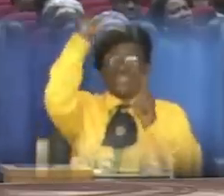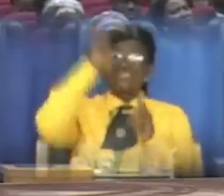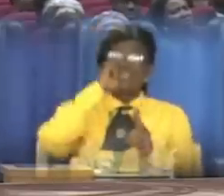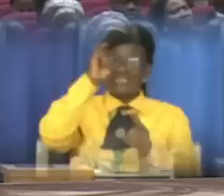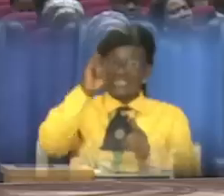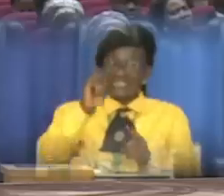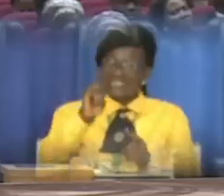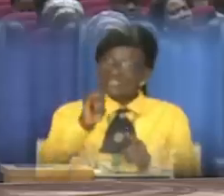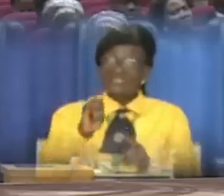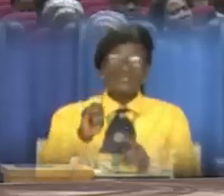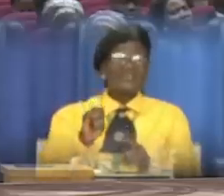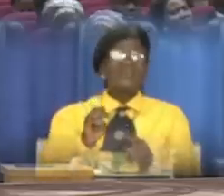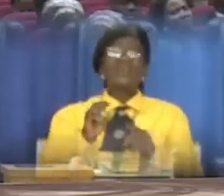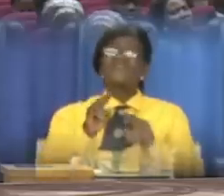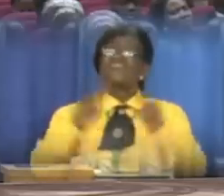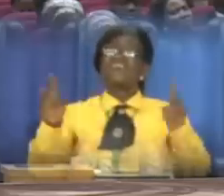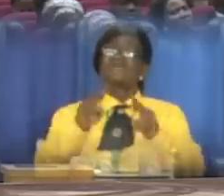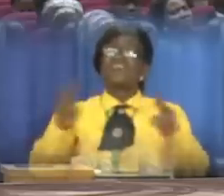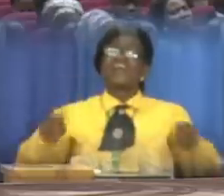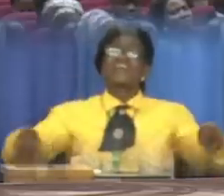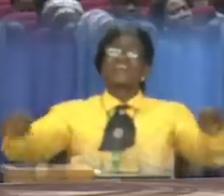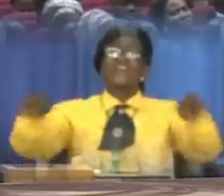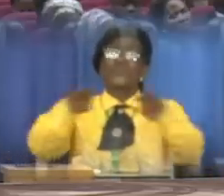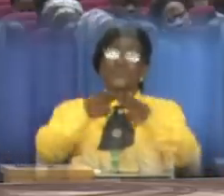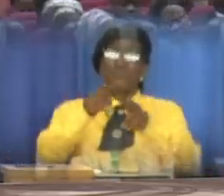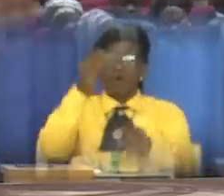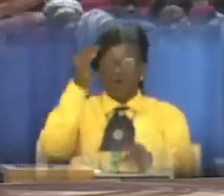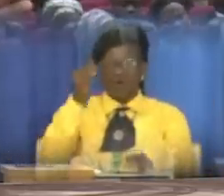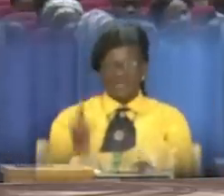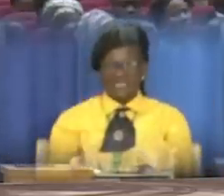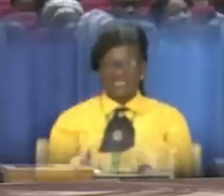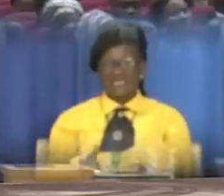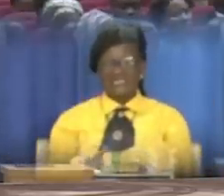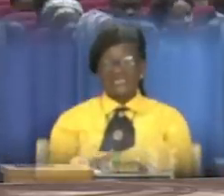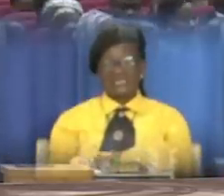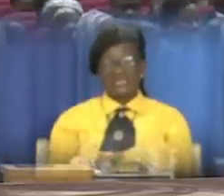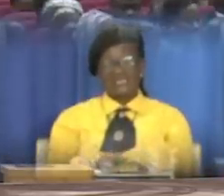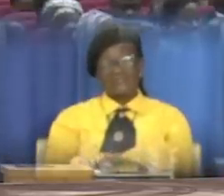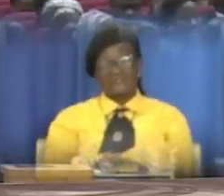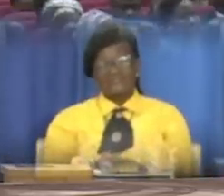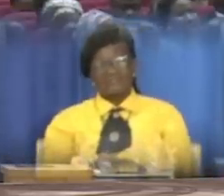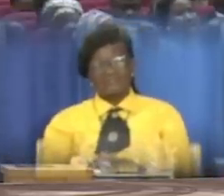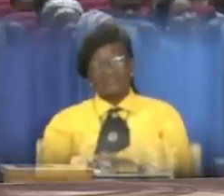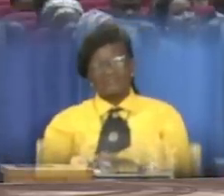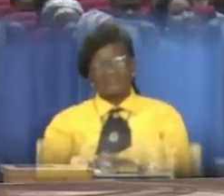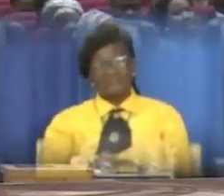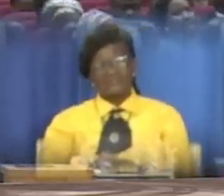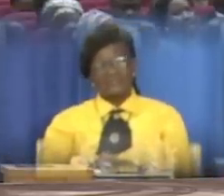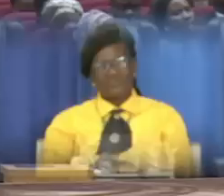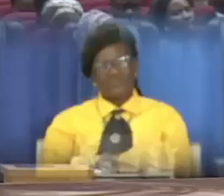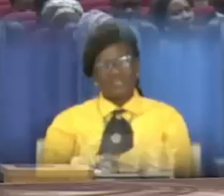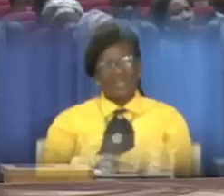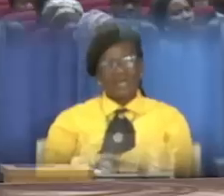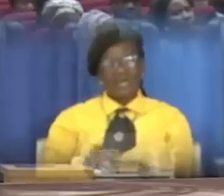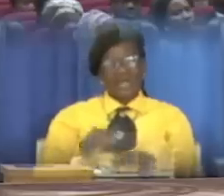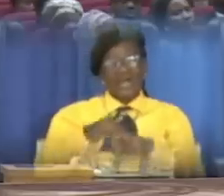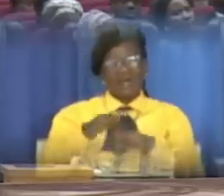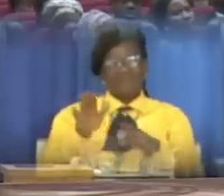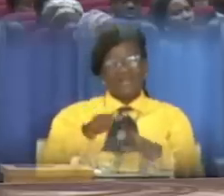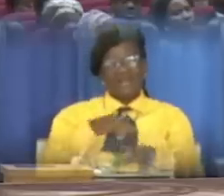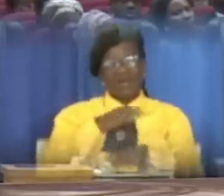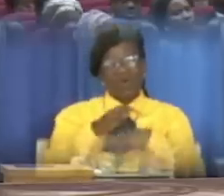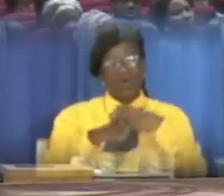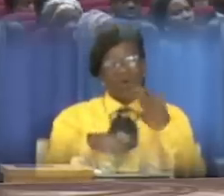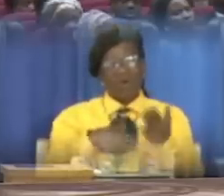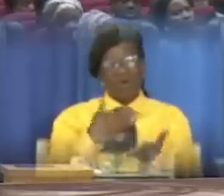things. You may still end up doing it exactly like that. After all,